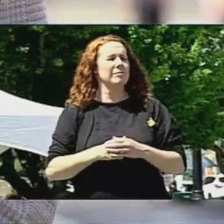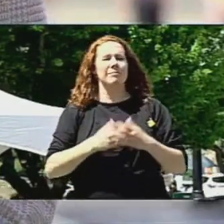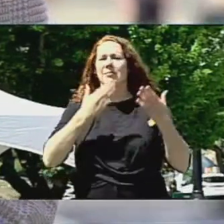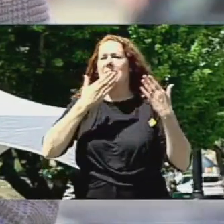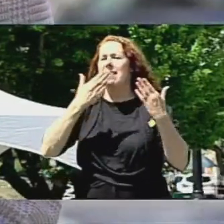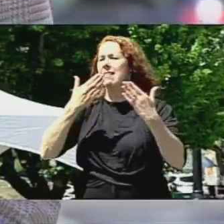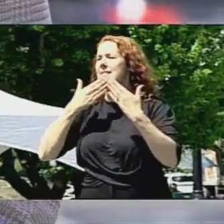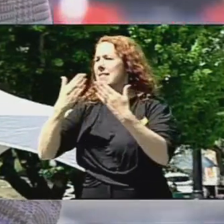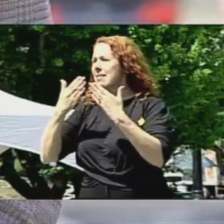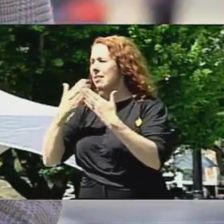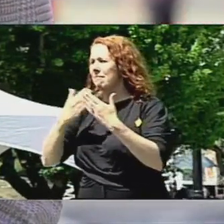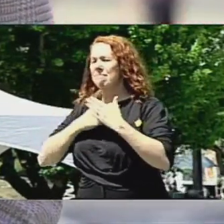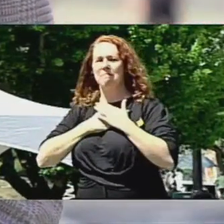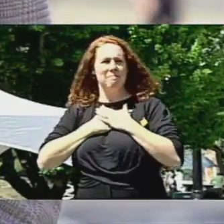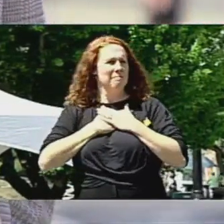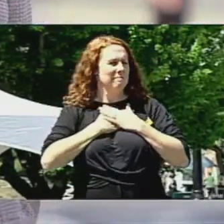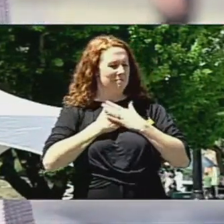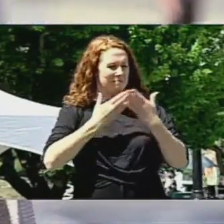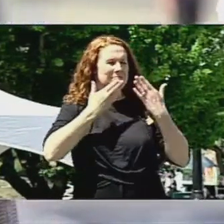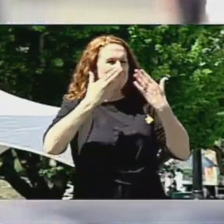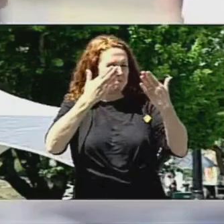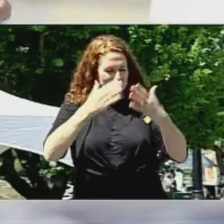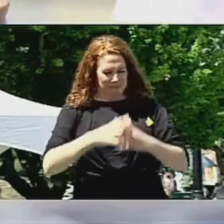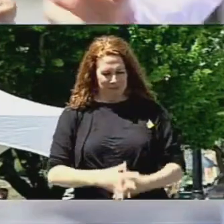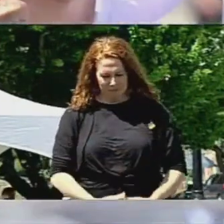Thank you, my relatives. That is all.